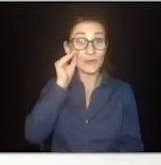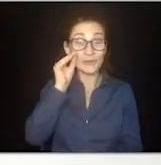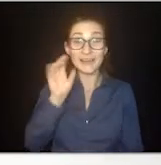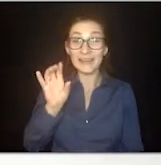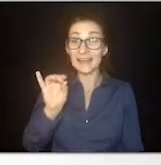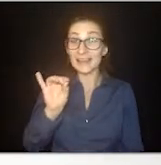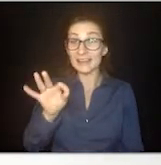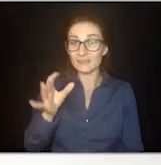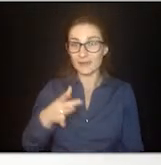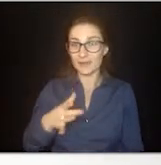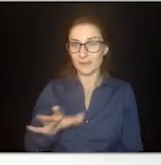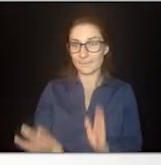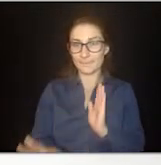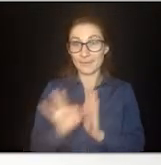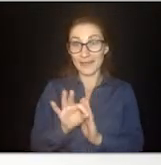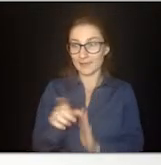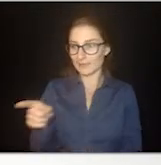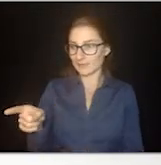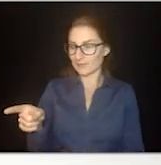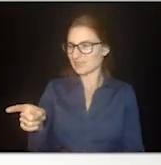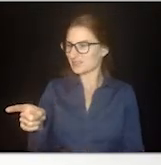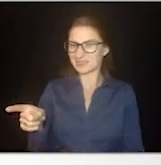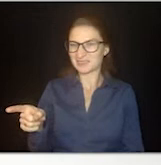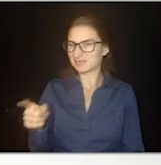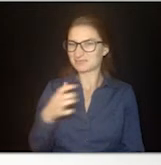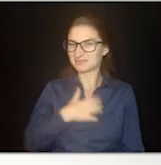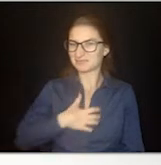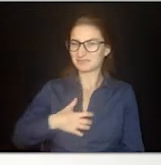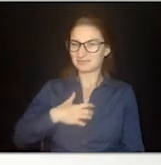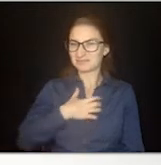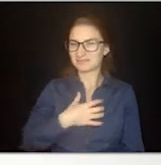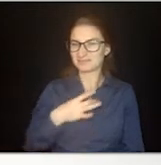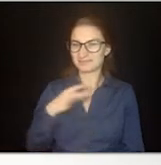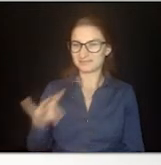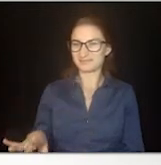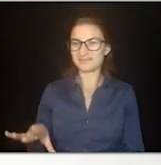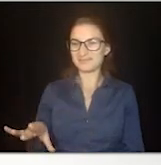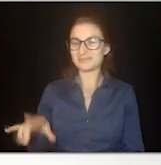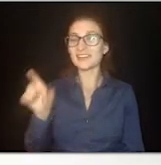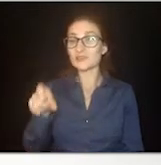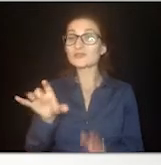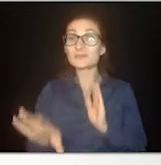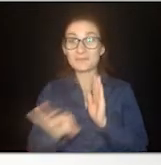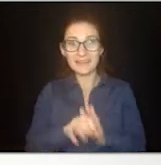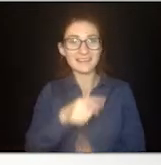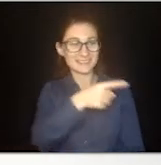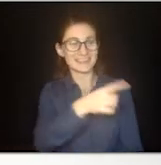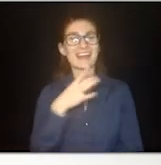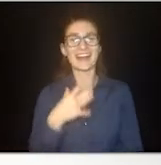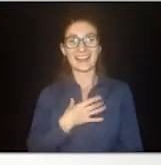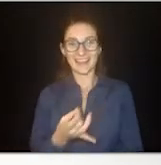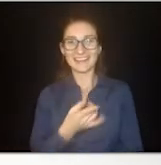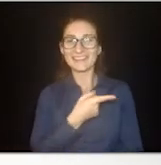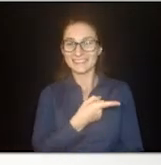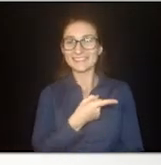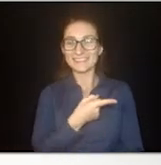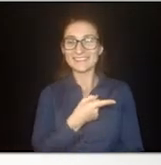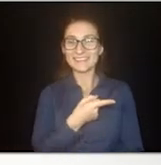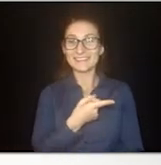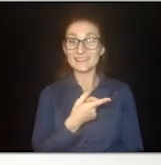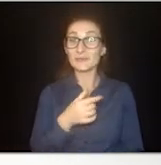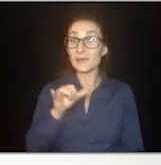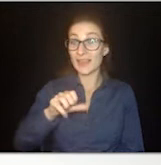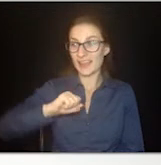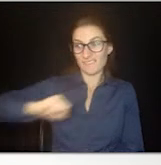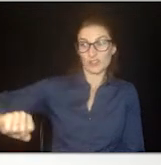to learn. If he picks the aversion, he's not going to like that. I need to pick the thing that I like. So you can, that's